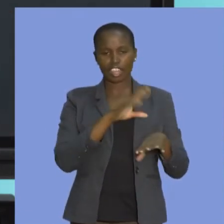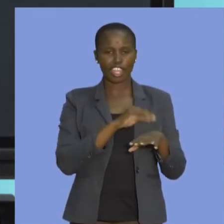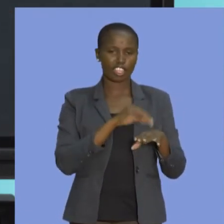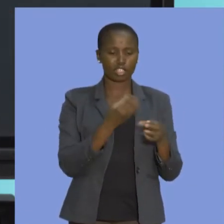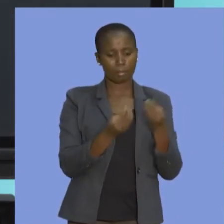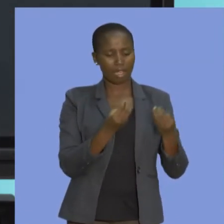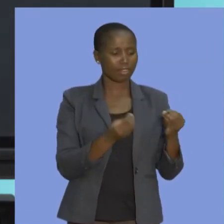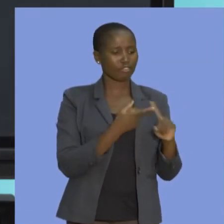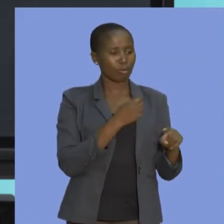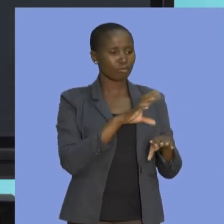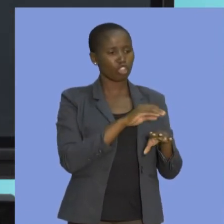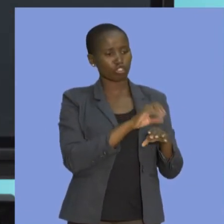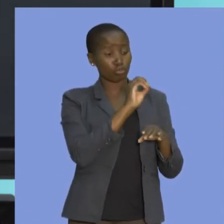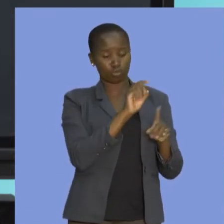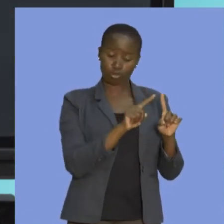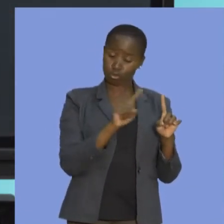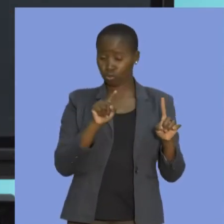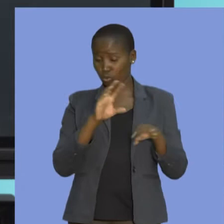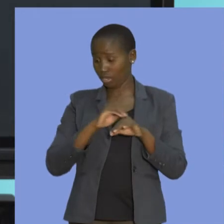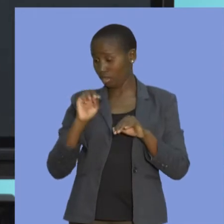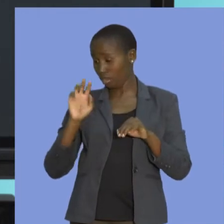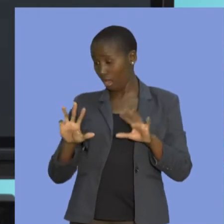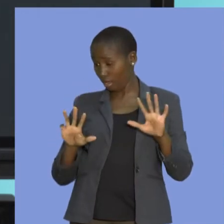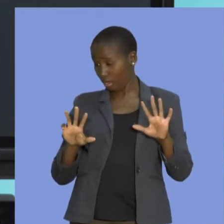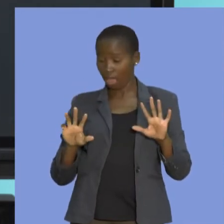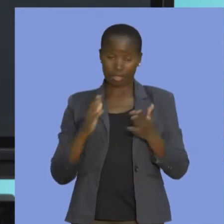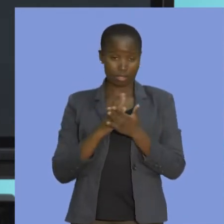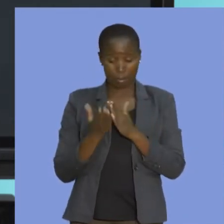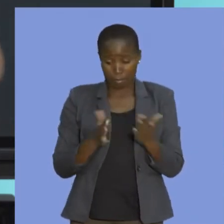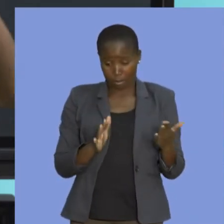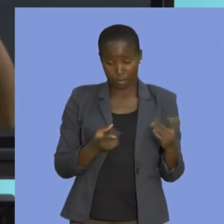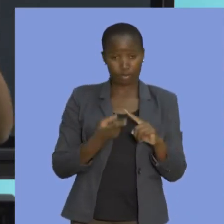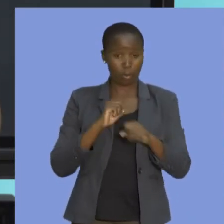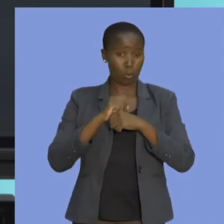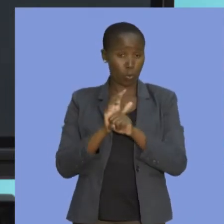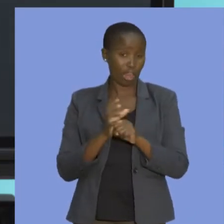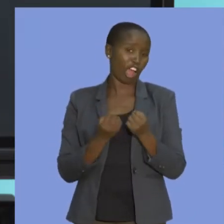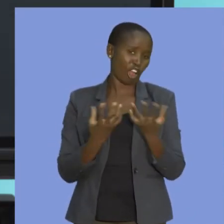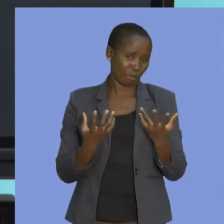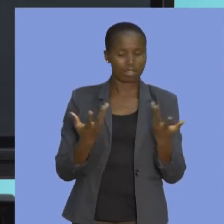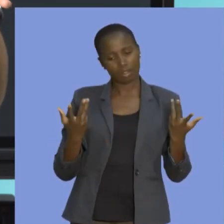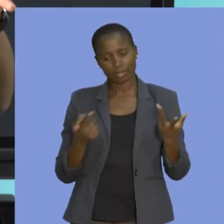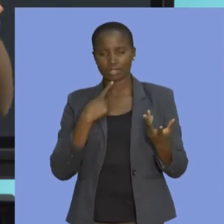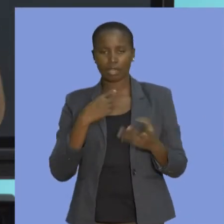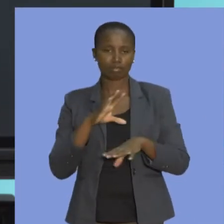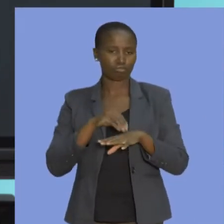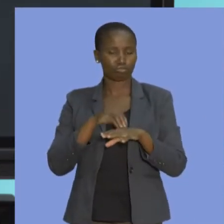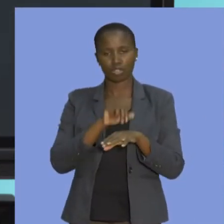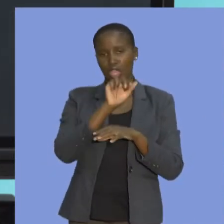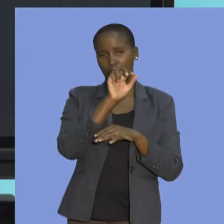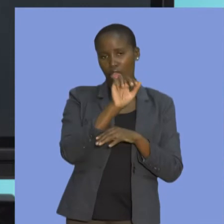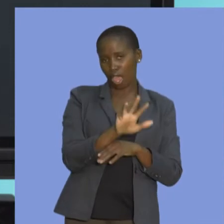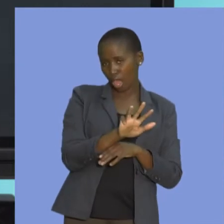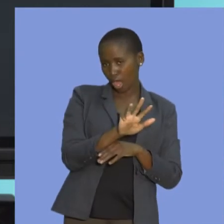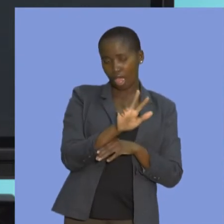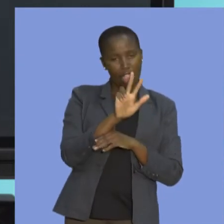from the COVID-19? You have a number. Between the age of 9 to the age of